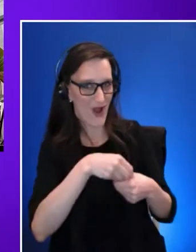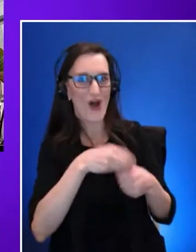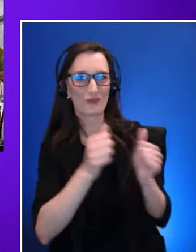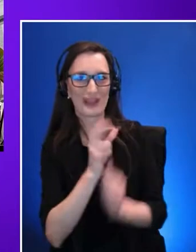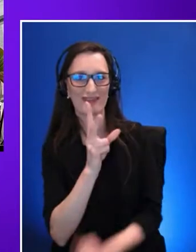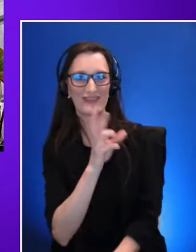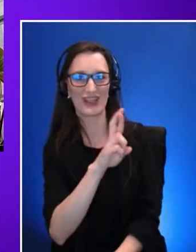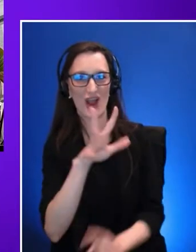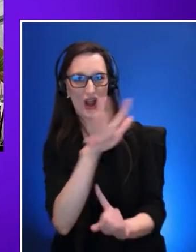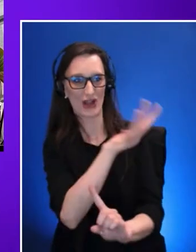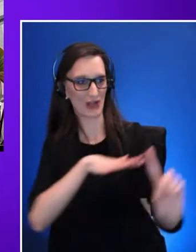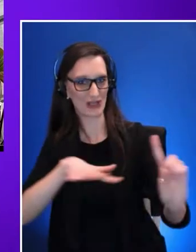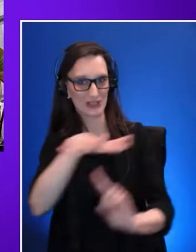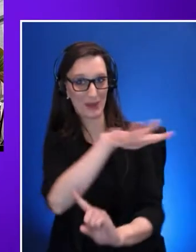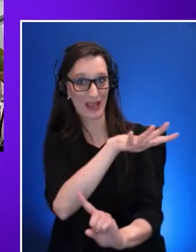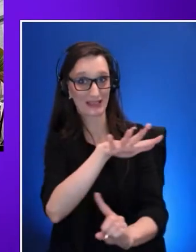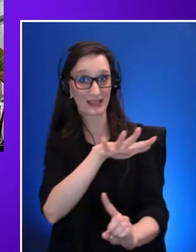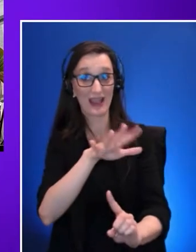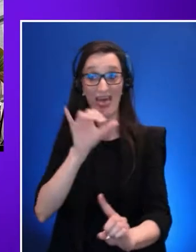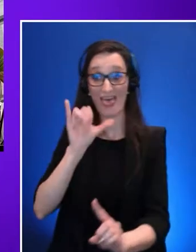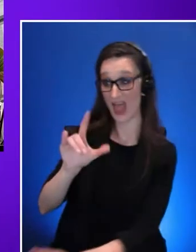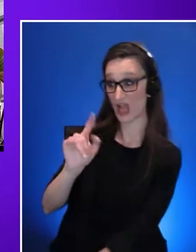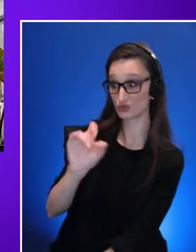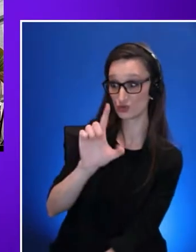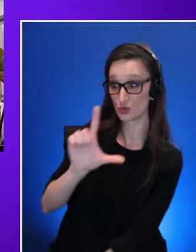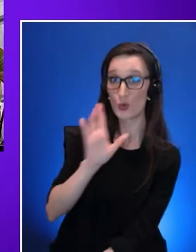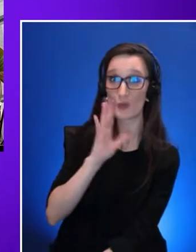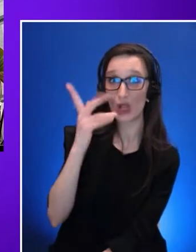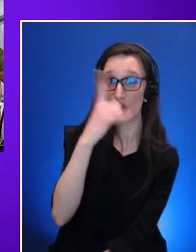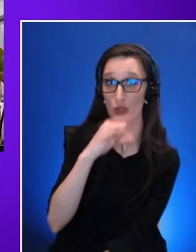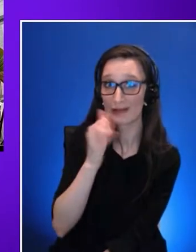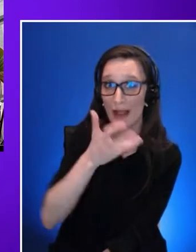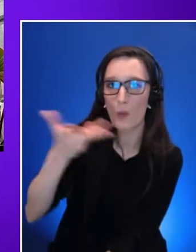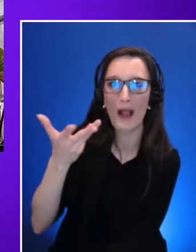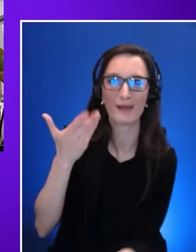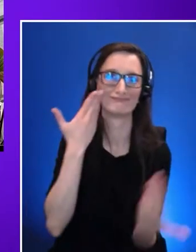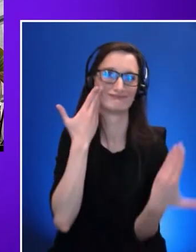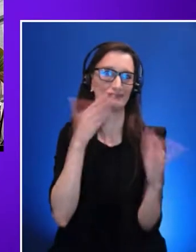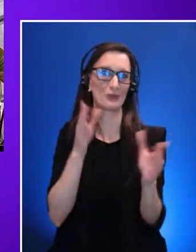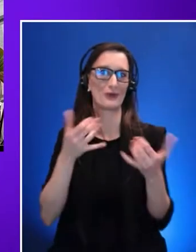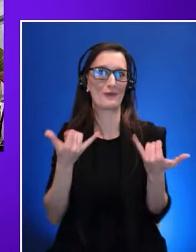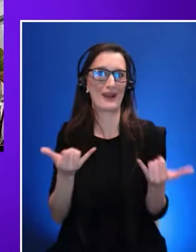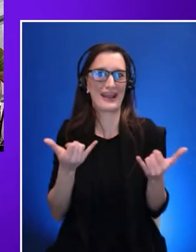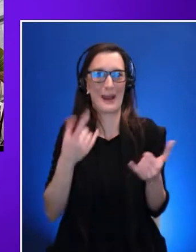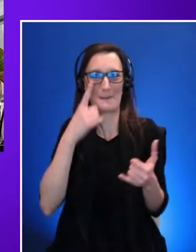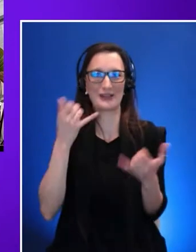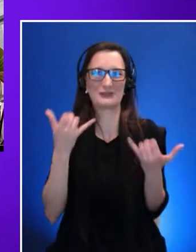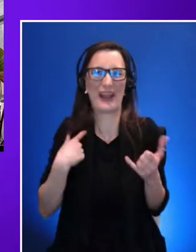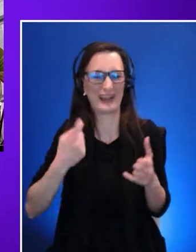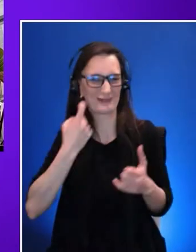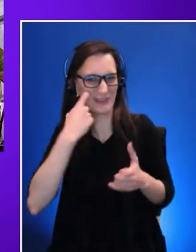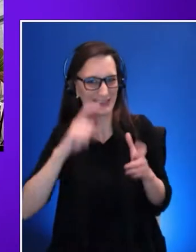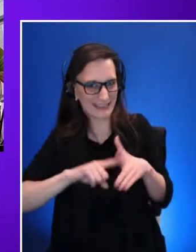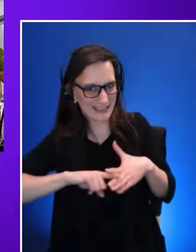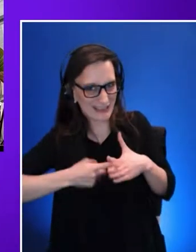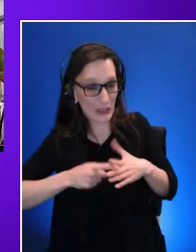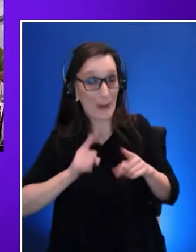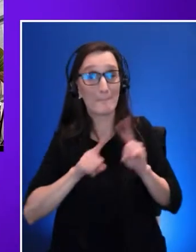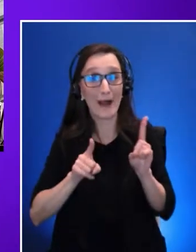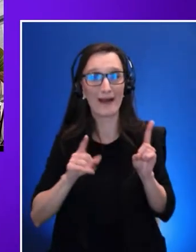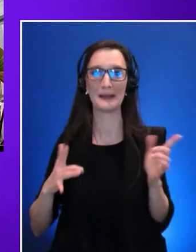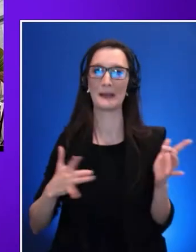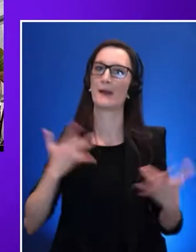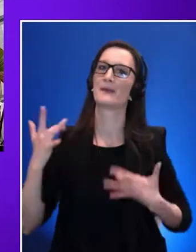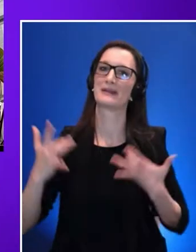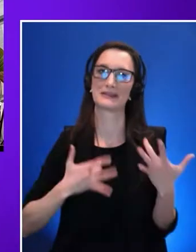no idea what those tools are going to be yet because we are just at the very beginning of it, but I'm excited that we are